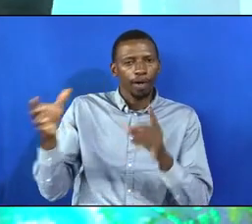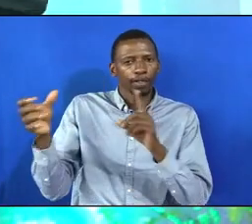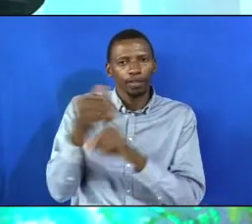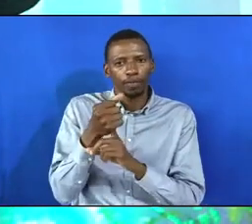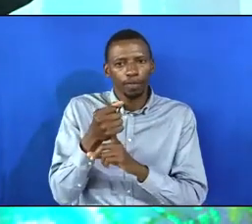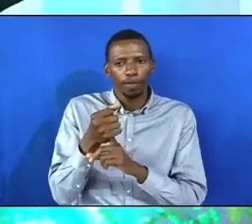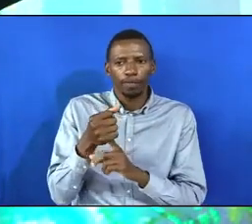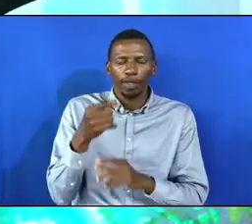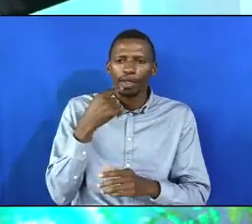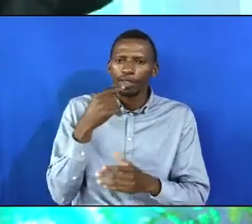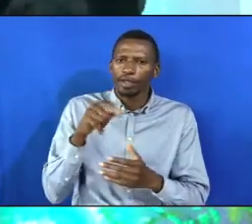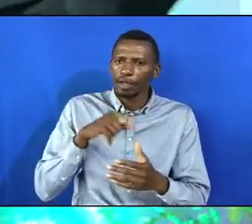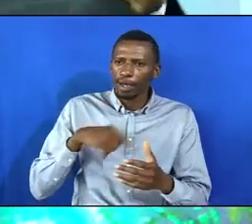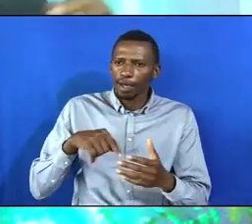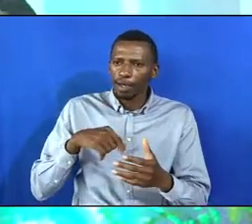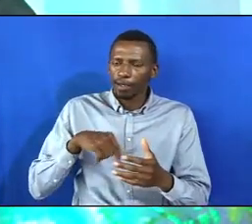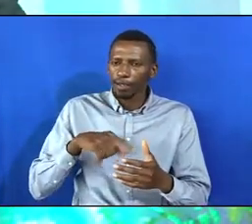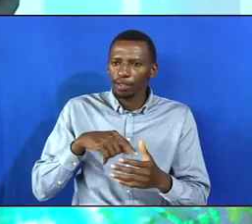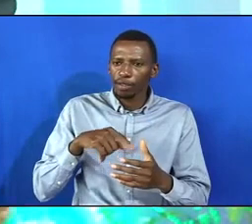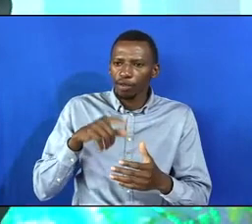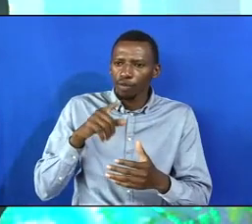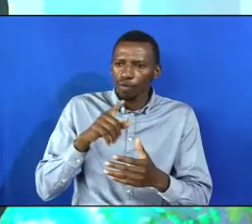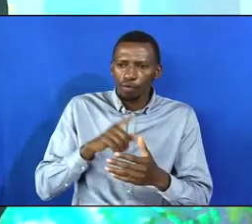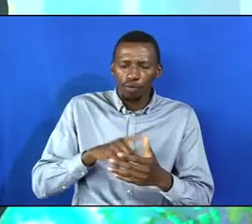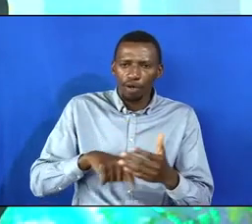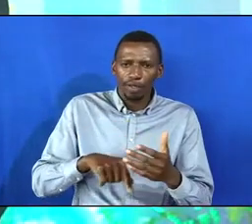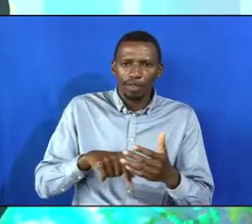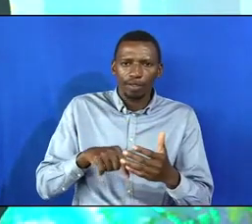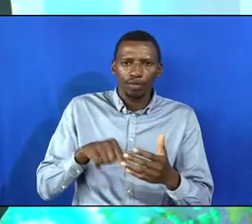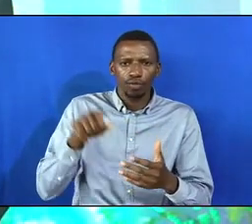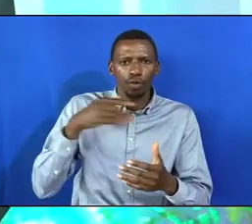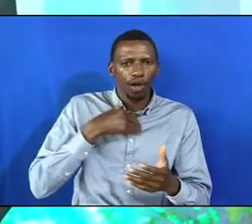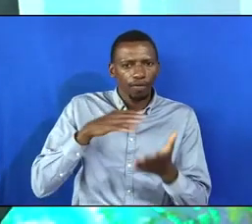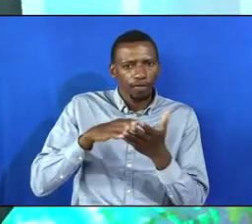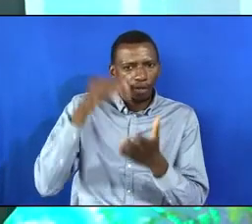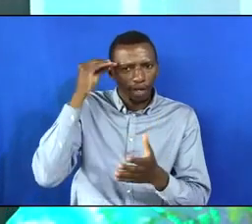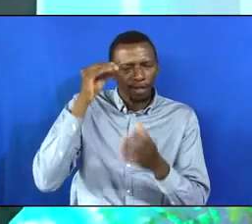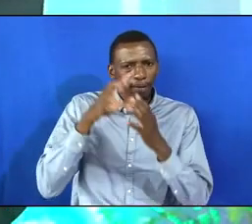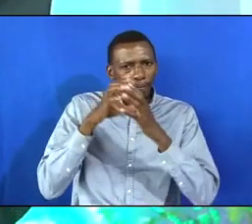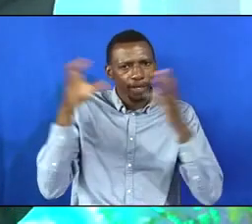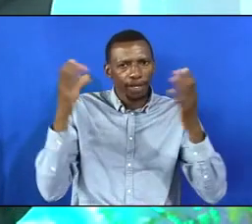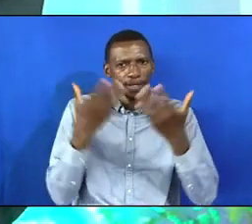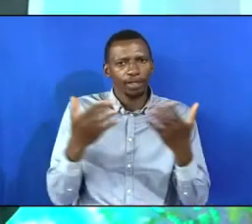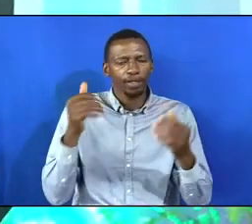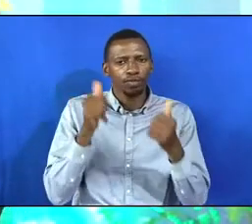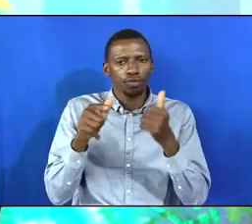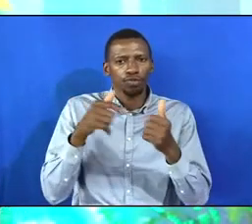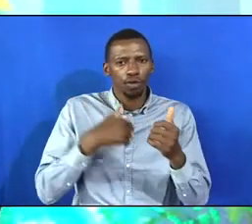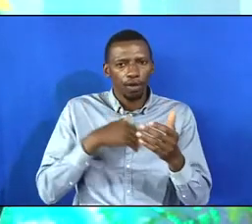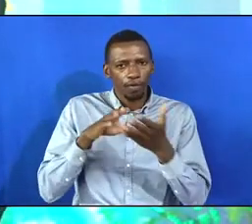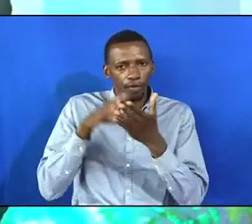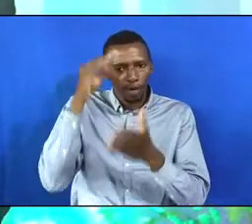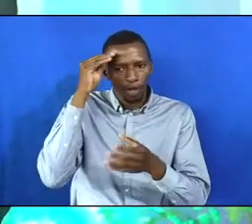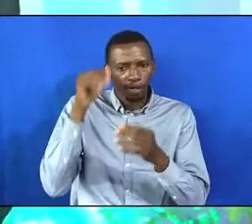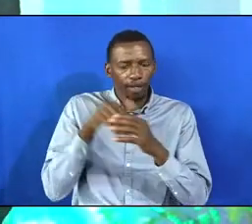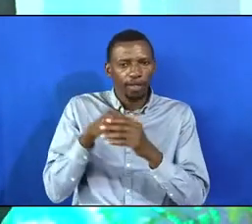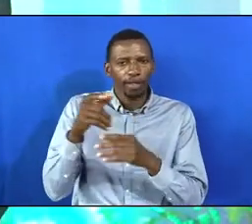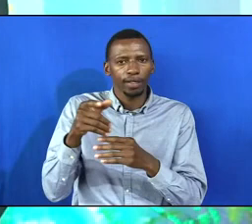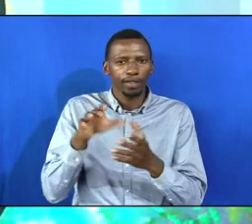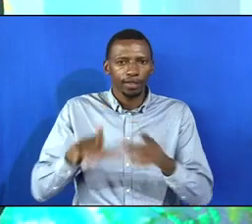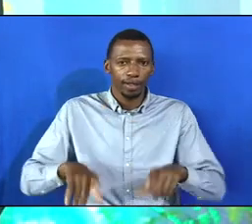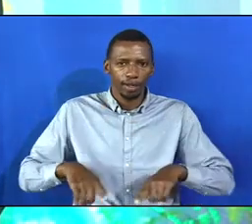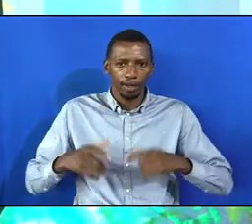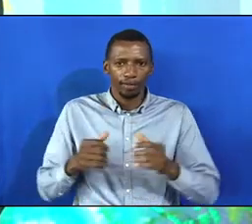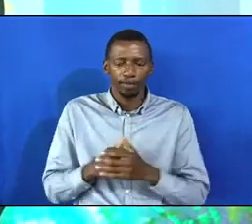what has been your greatest discovery in this life? And everybody expected what he was to say. Then he